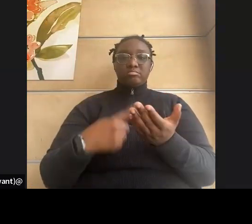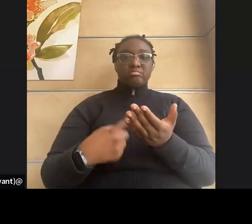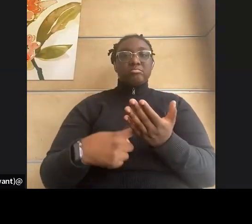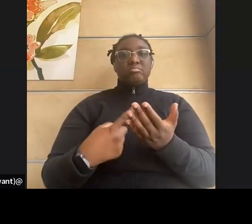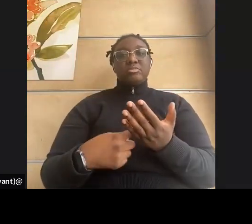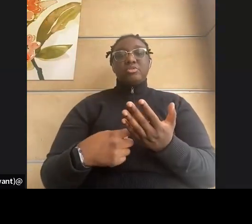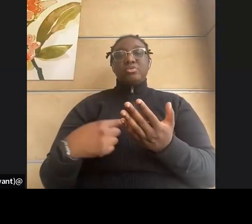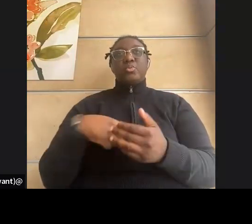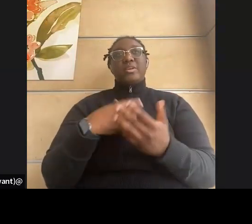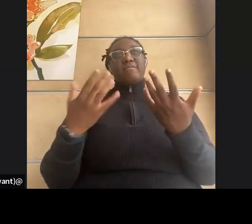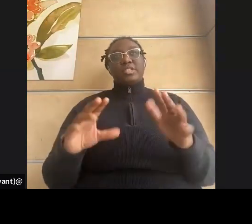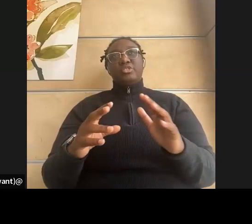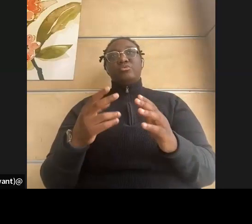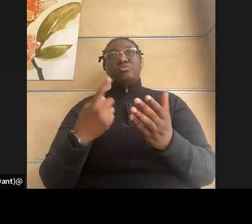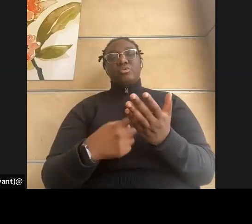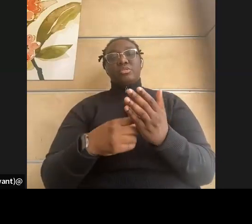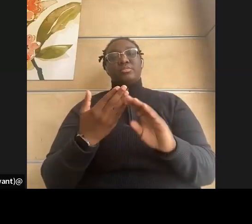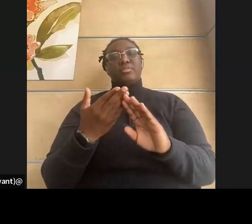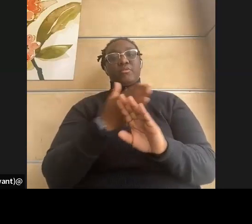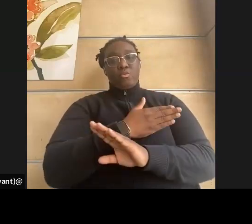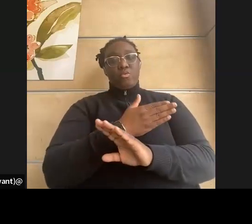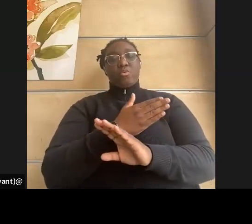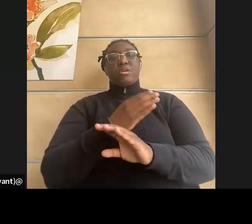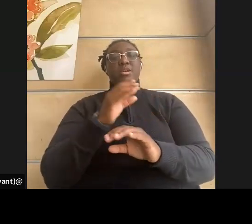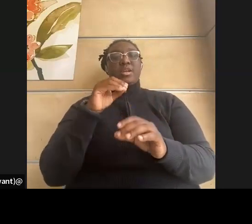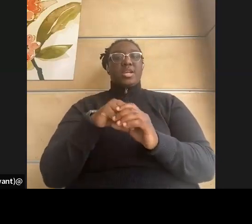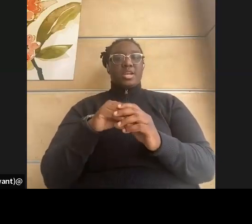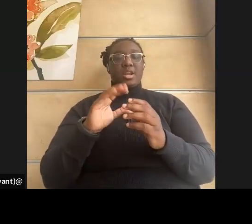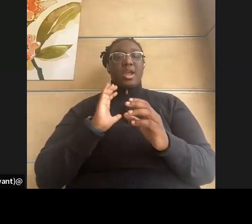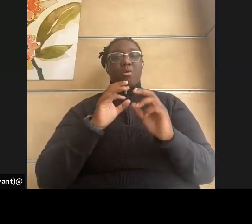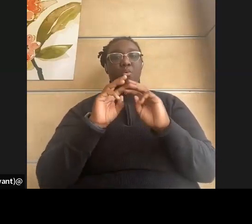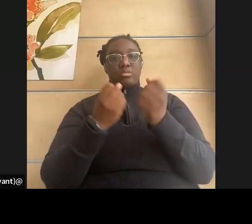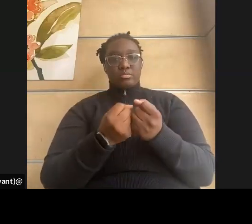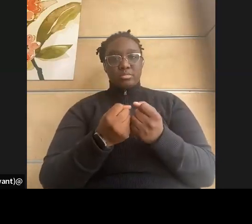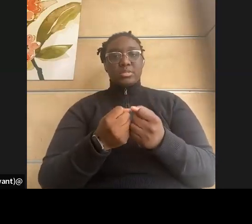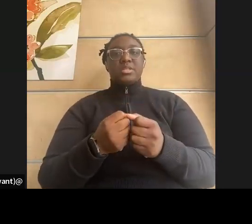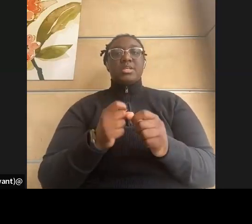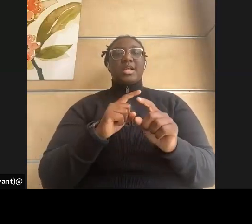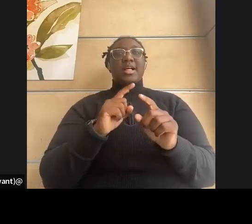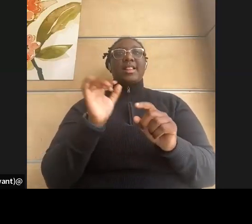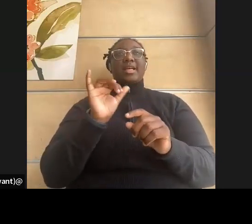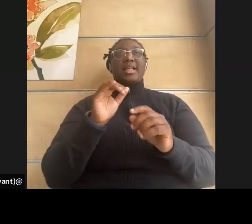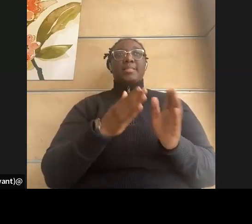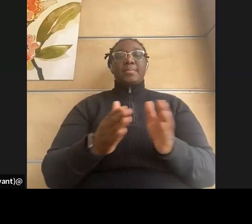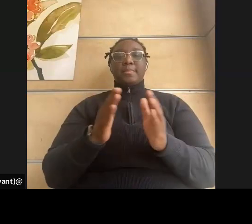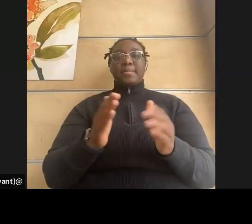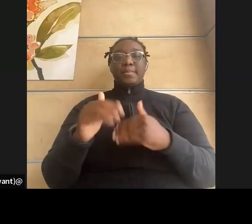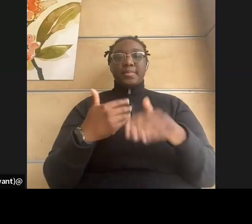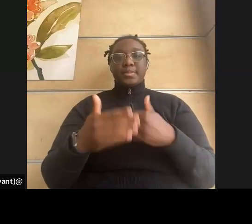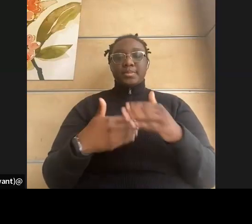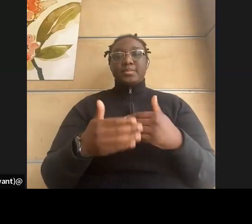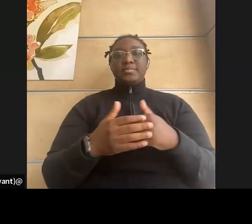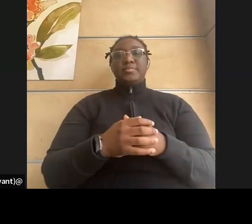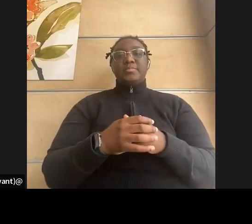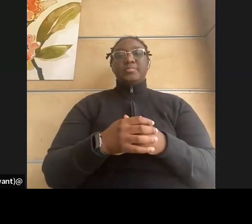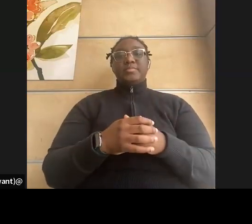first sessions, and also in our regional workshops, this digital equity planning process is a cross-cutting,